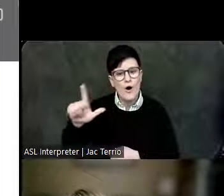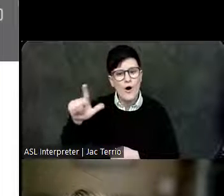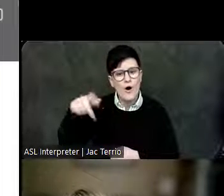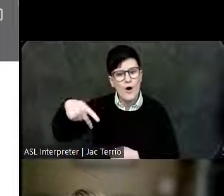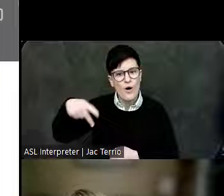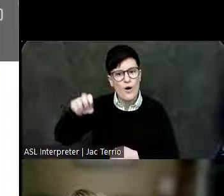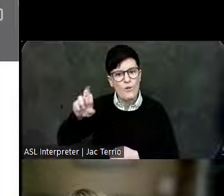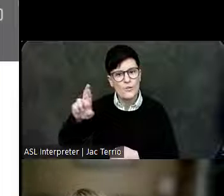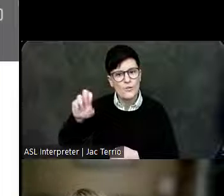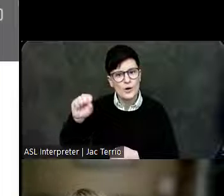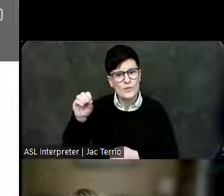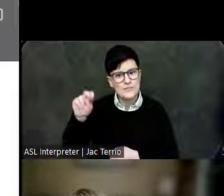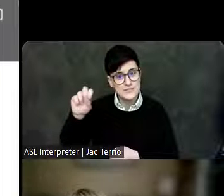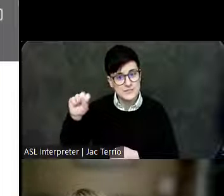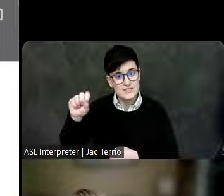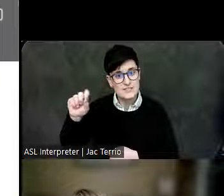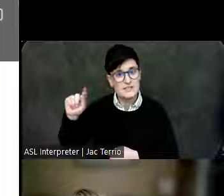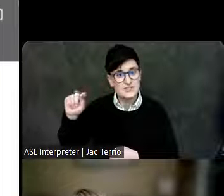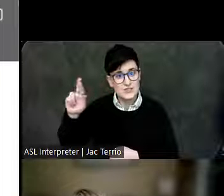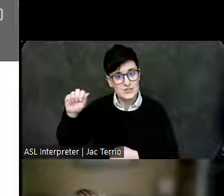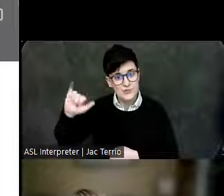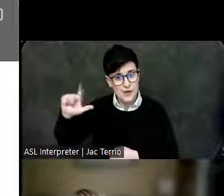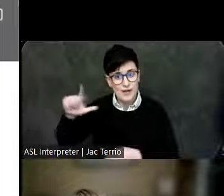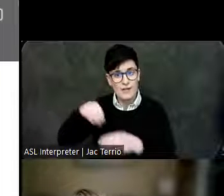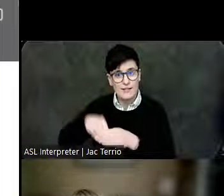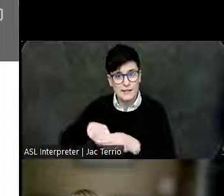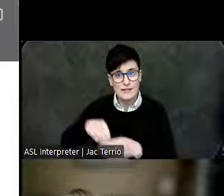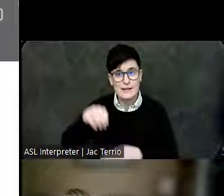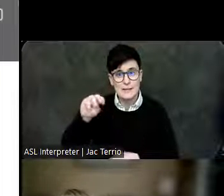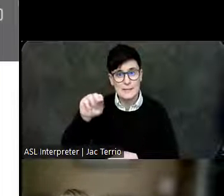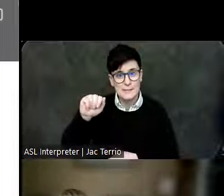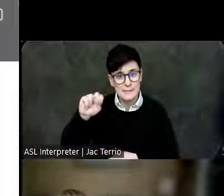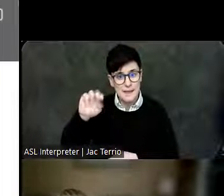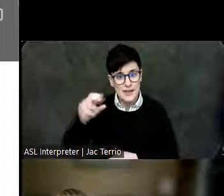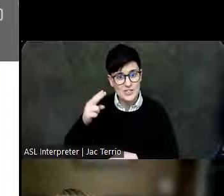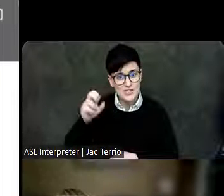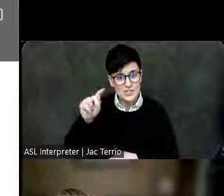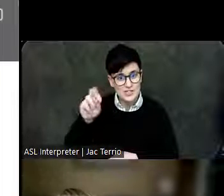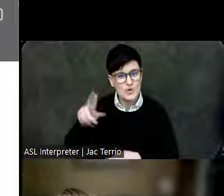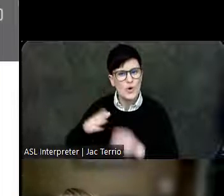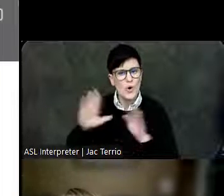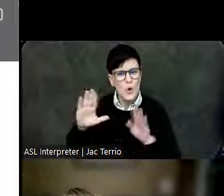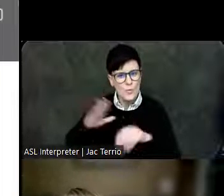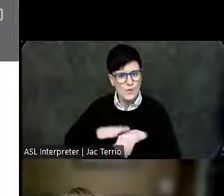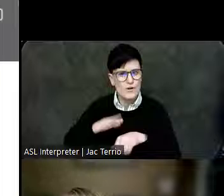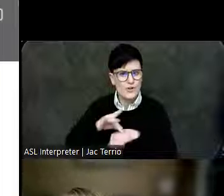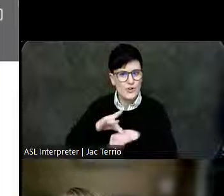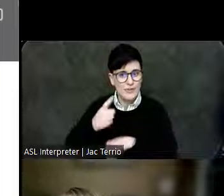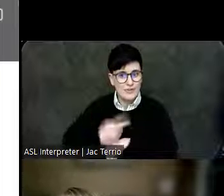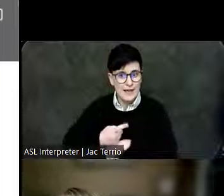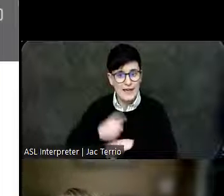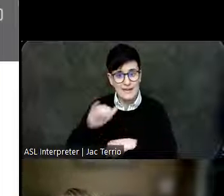Manchester. It opened last year on Earth Day. And it's a universally accessible trail, aims to break